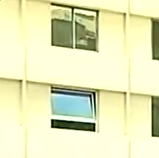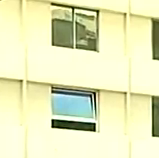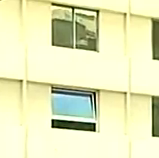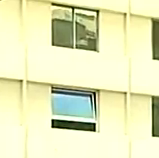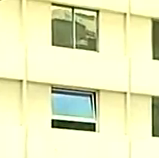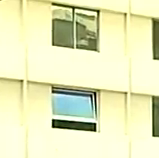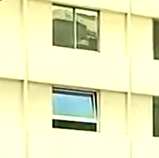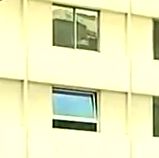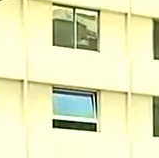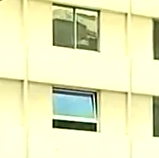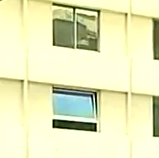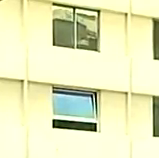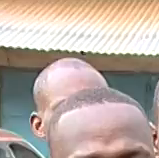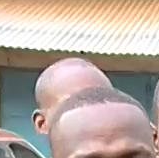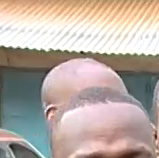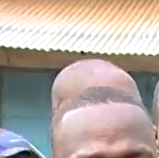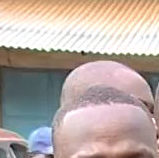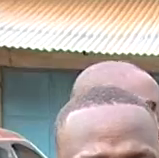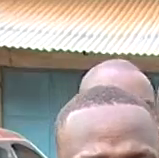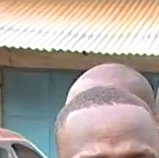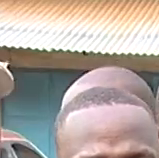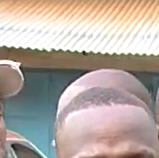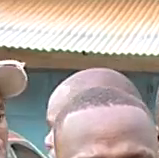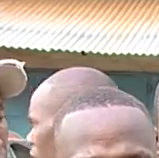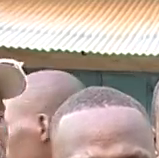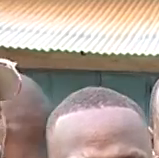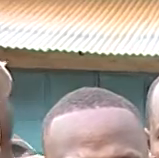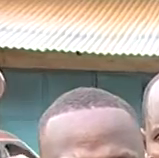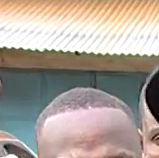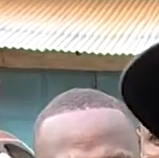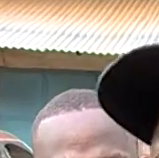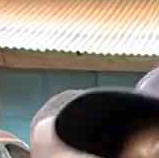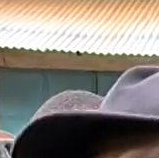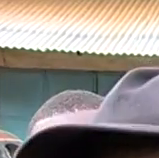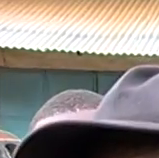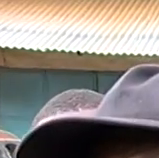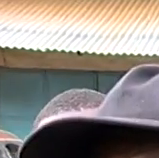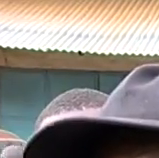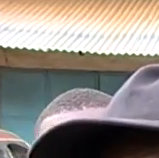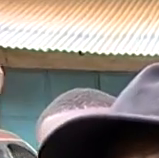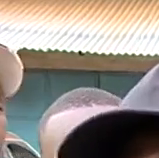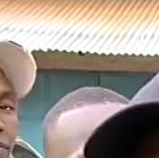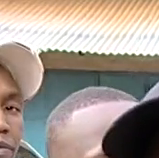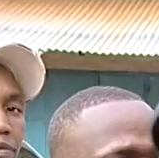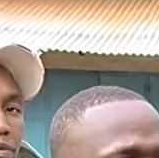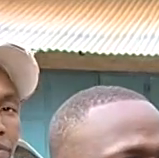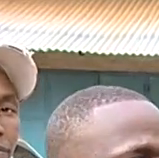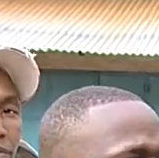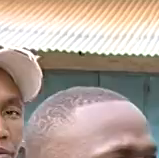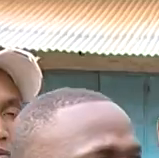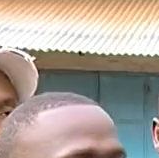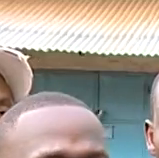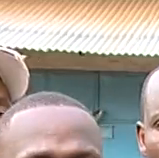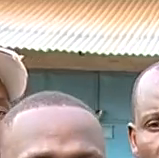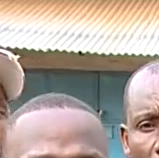as far as I have money, that's all. Corruption nafikiri iko ndani ya damu ya watu, na